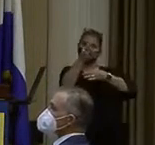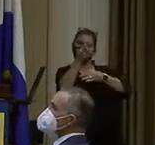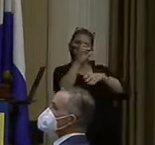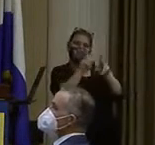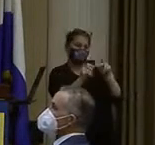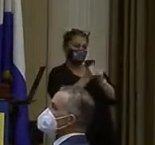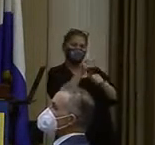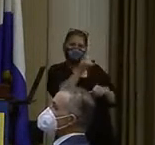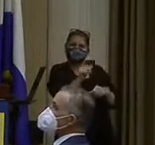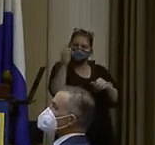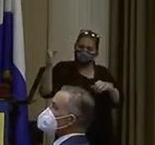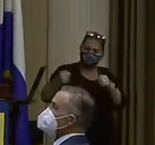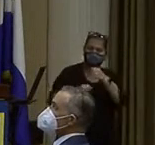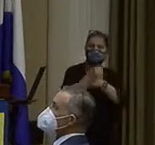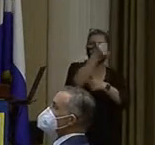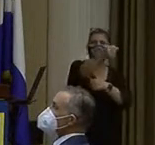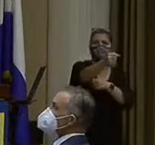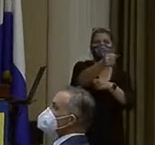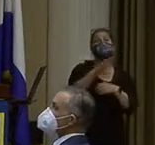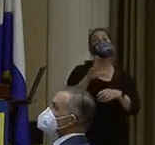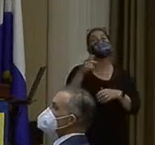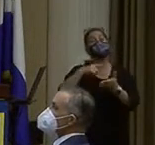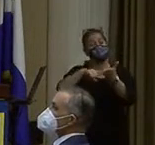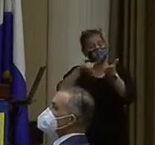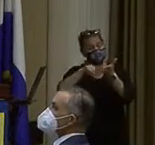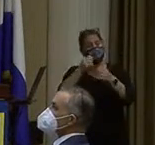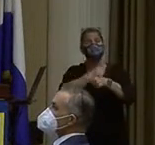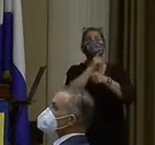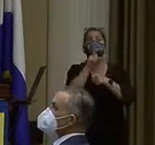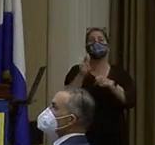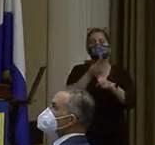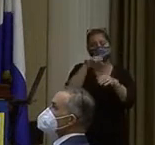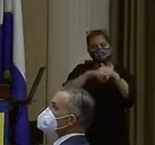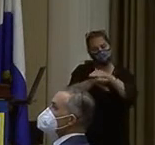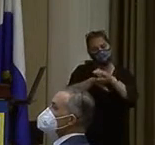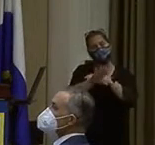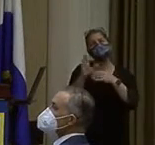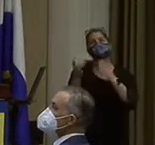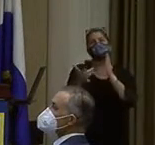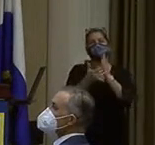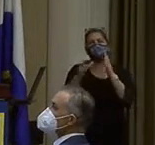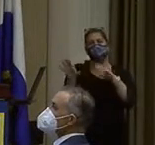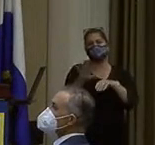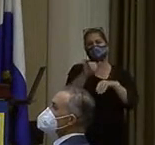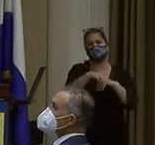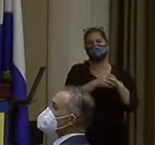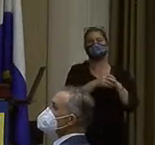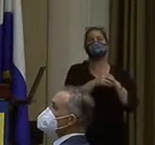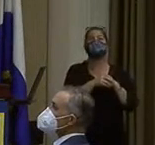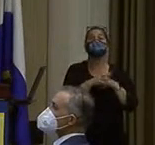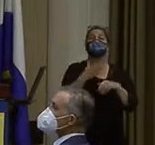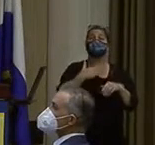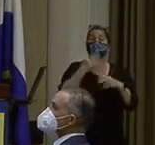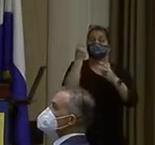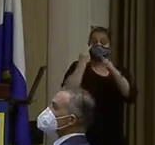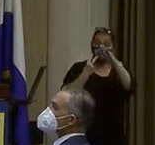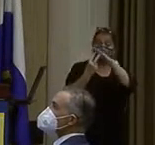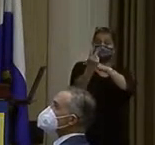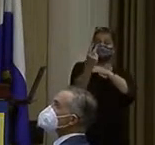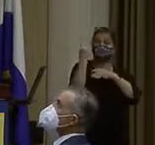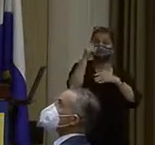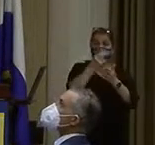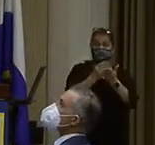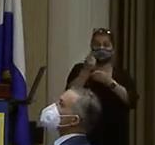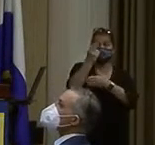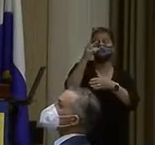for people with disabilities. And when we're doing research, making sure we're using accessible techniques to do that. My vision for Hofstra is